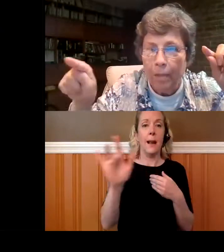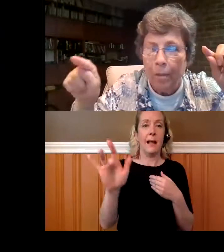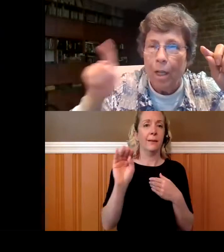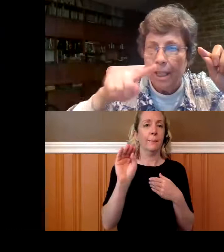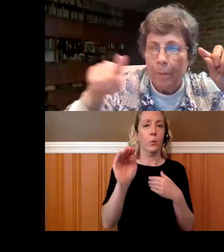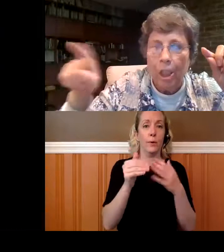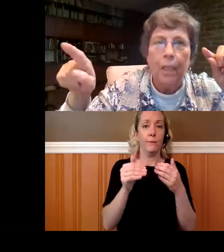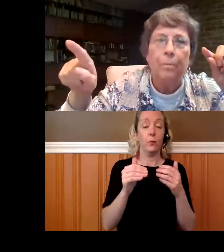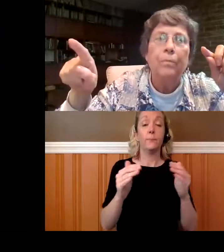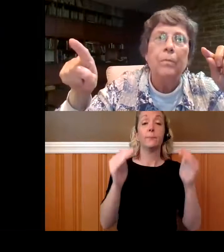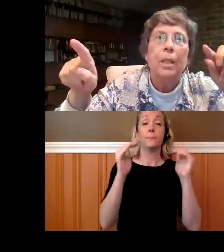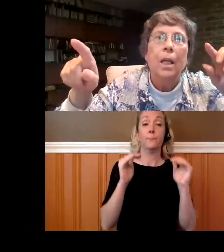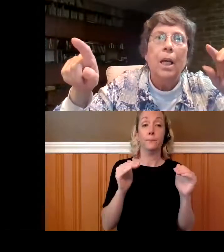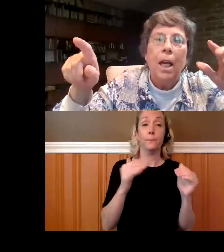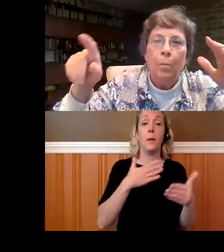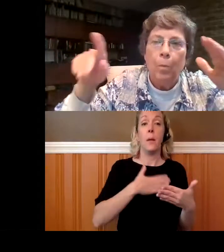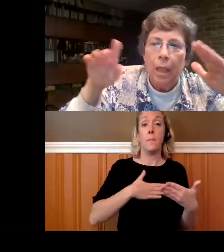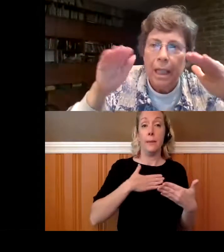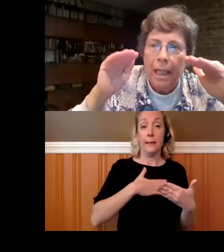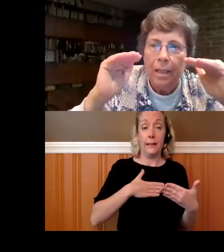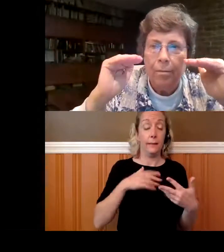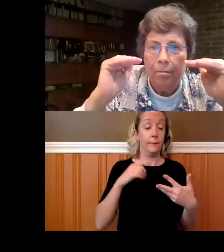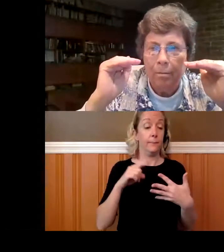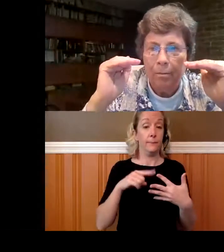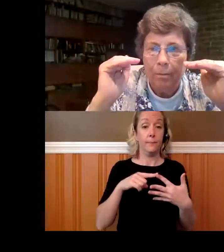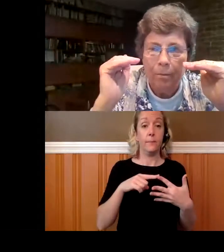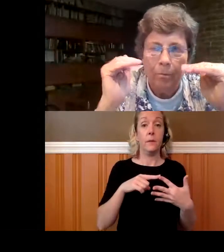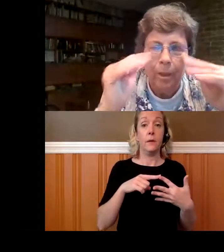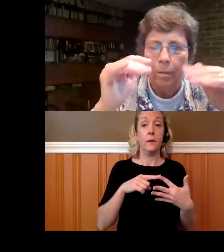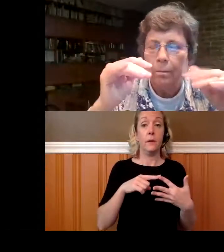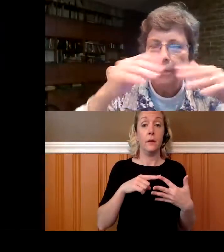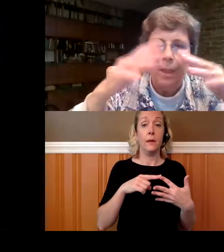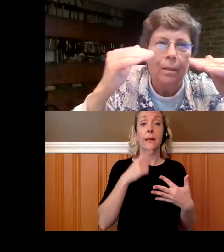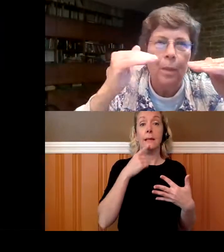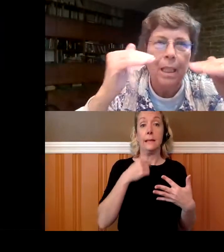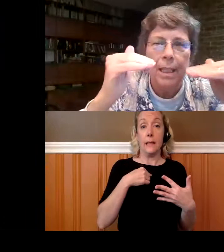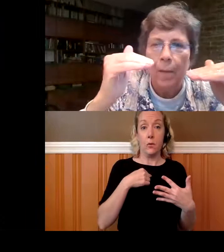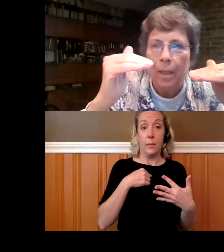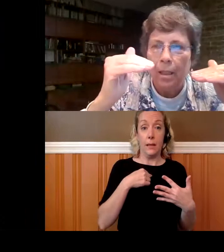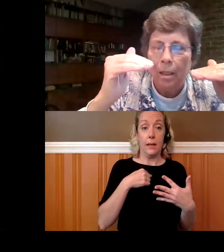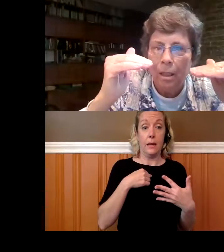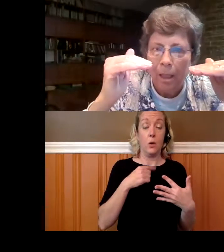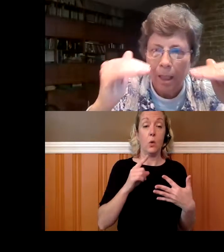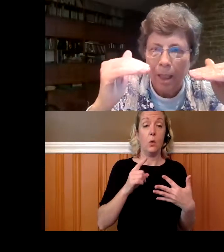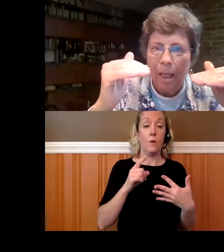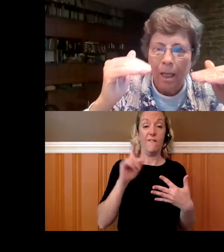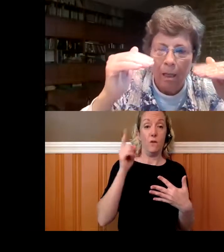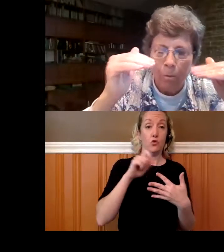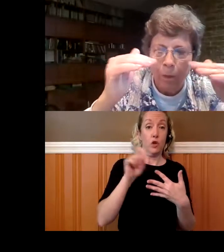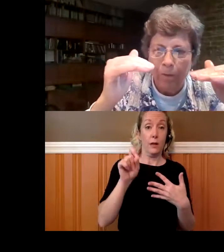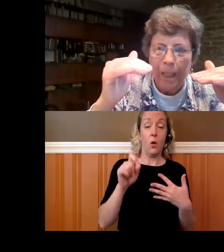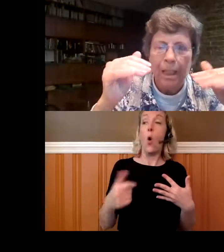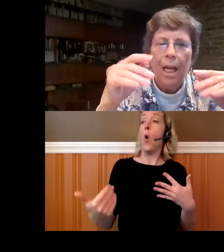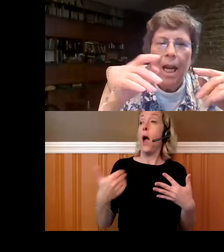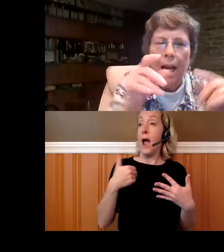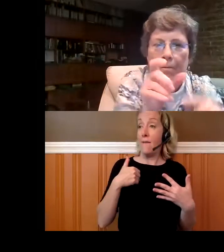Please, I forget, please tell me which of these. And first one they could check is, we've got it, I'll